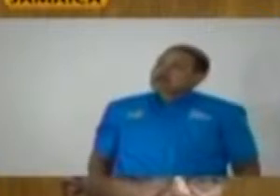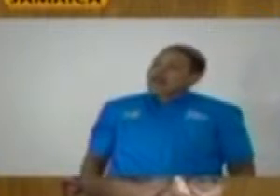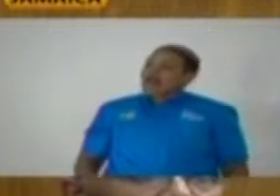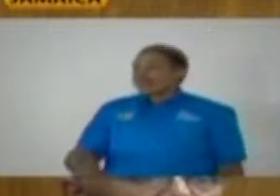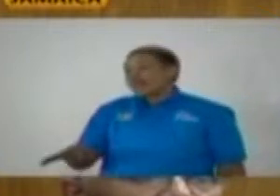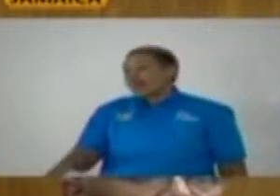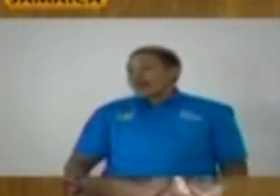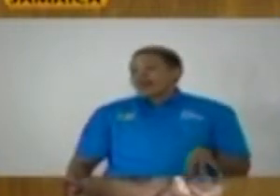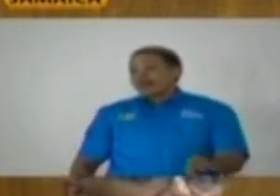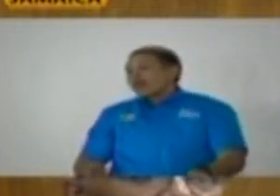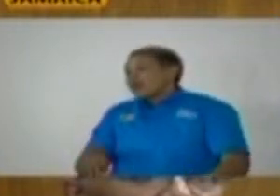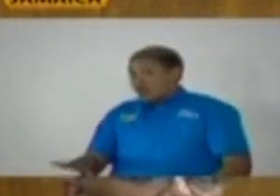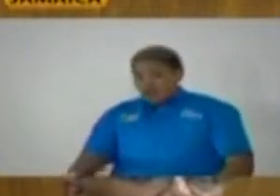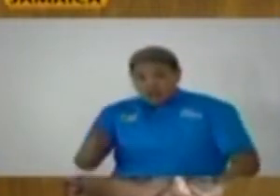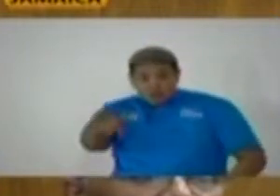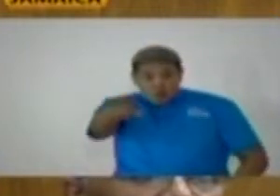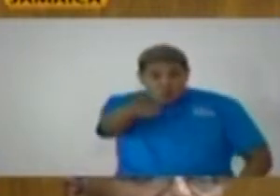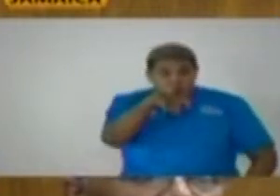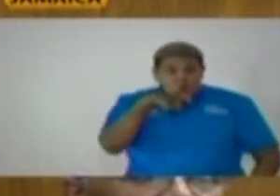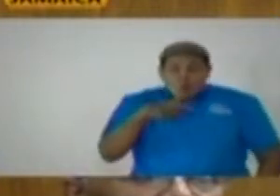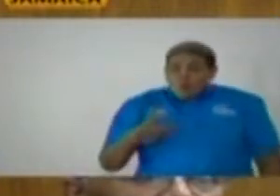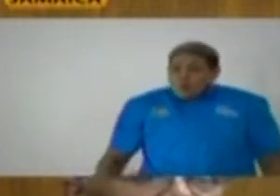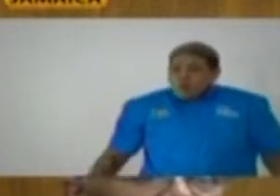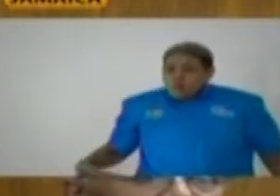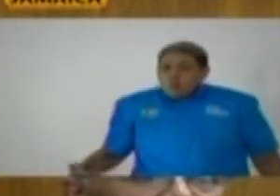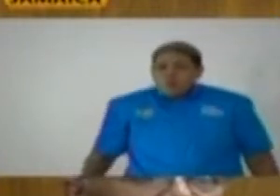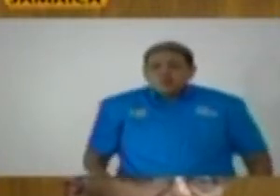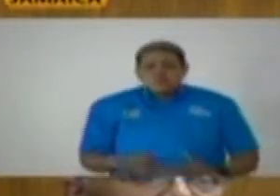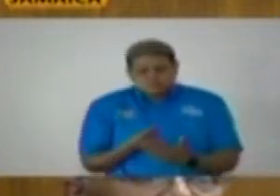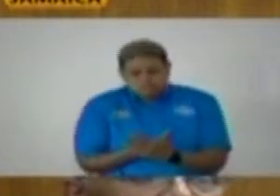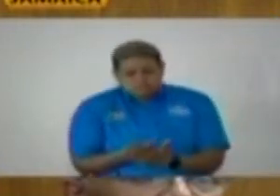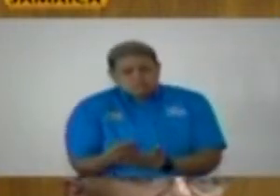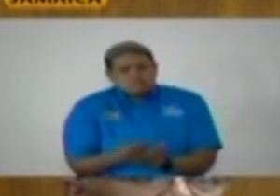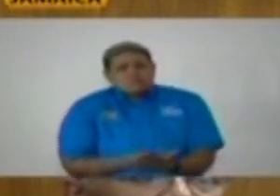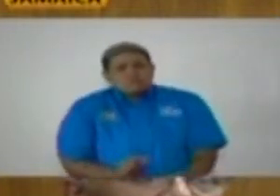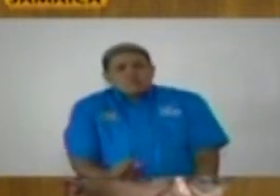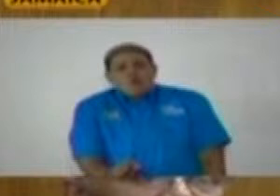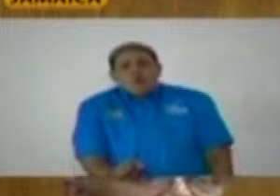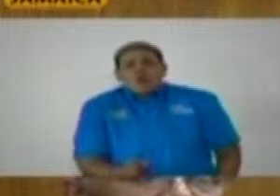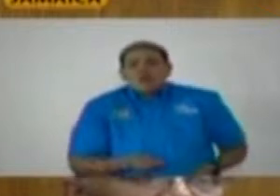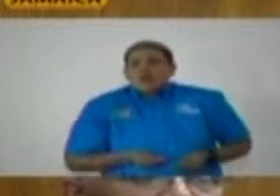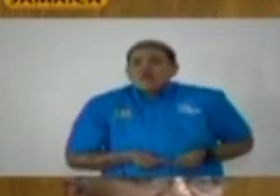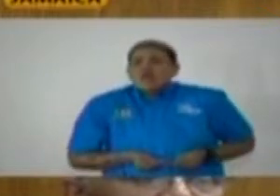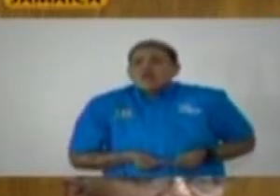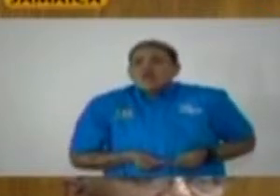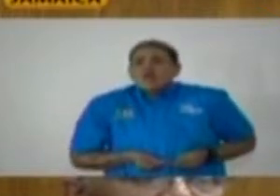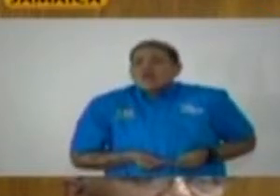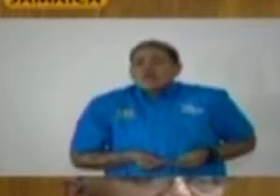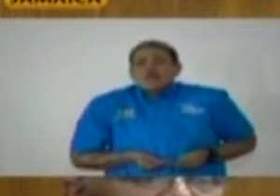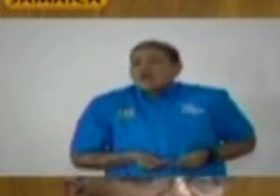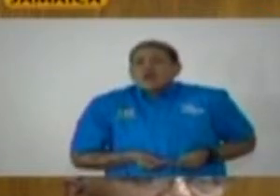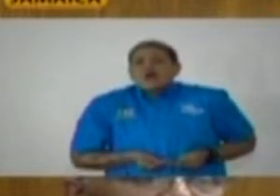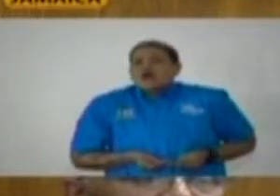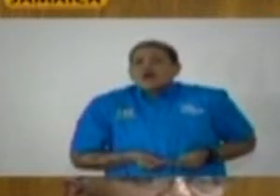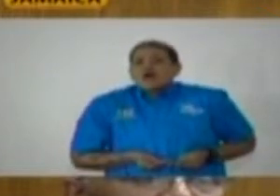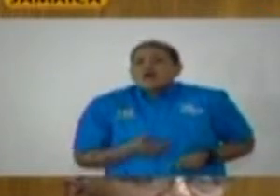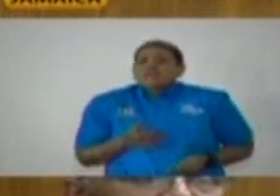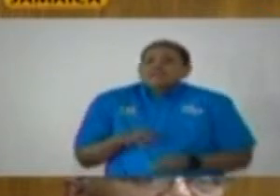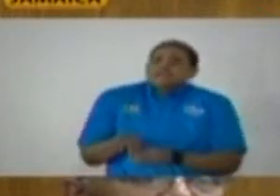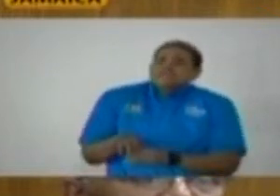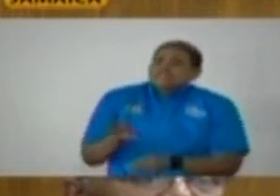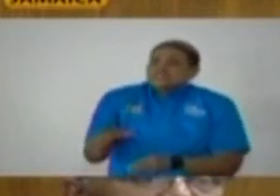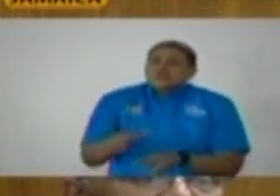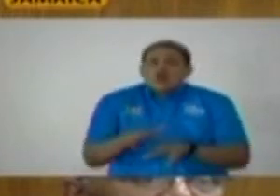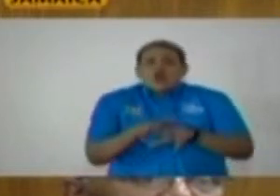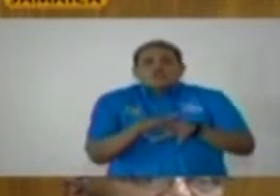means for those who are at the base of our society, it means that the cup of tea, or the